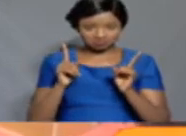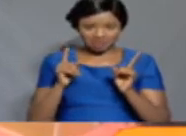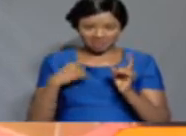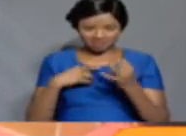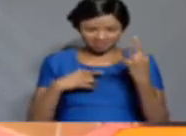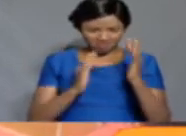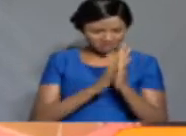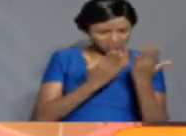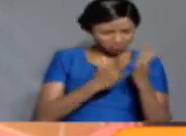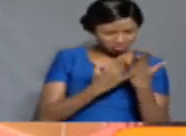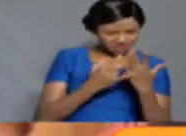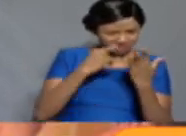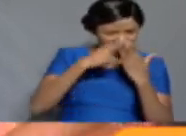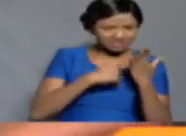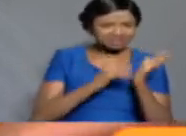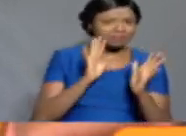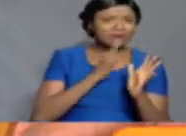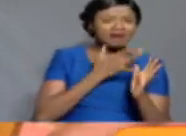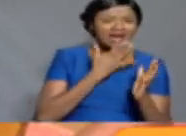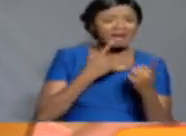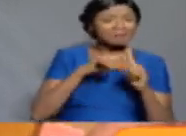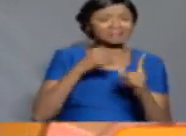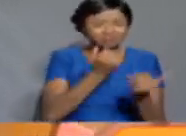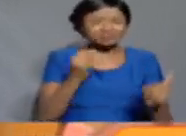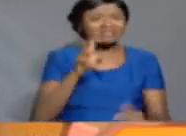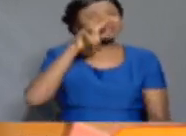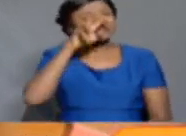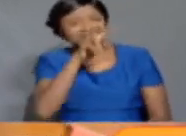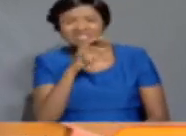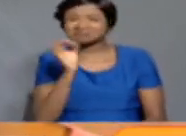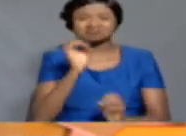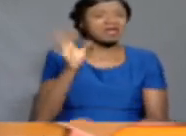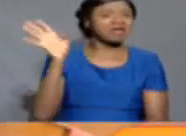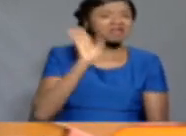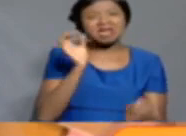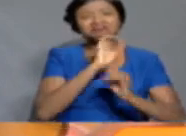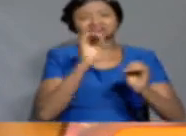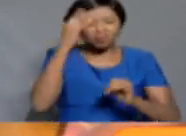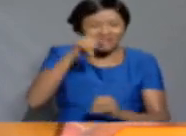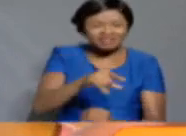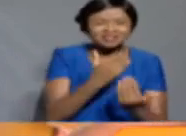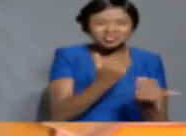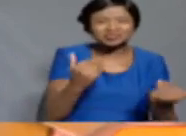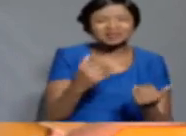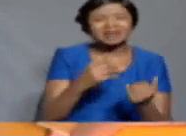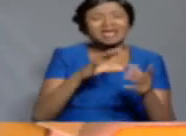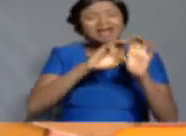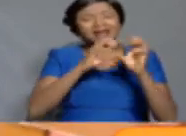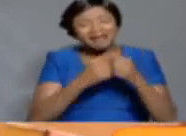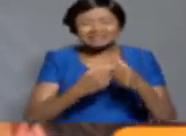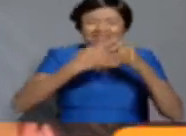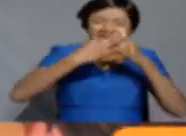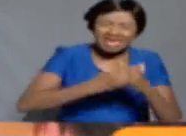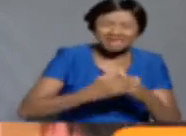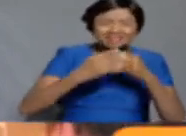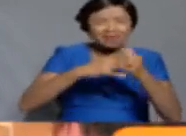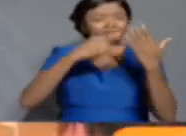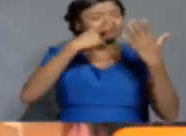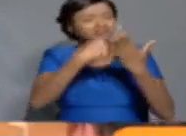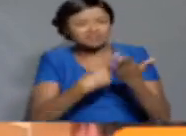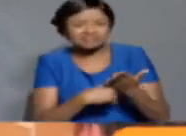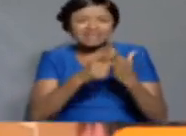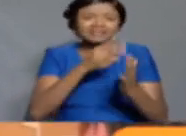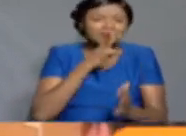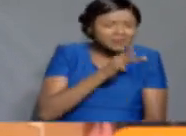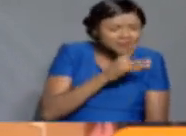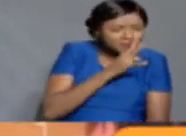anazungumza kuhusu rangi, but the kids can even hawaoni, hawasiki kwa sababu these are 8-9-year-olds. Kule nyuma wanaongea, wanaendelea na shughuli yao. Ni kidogo